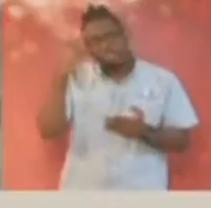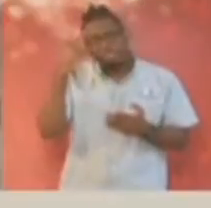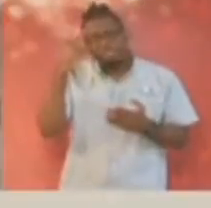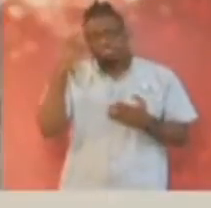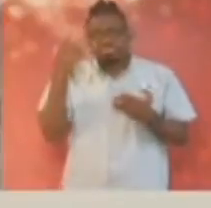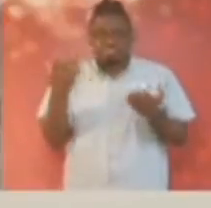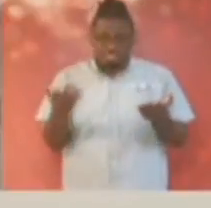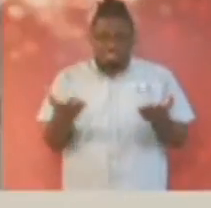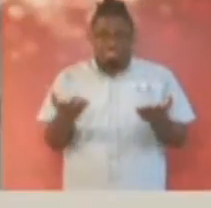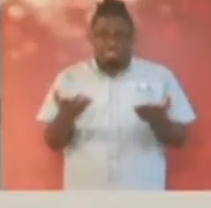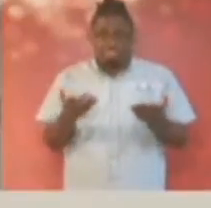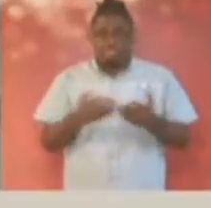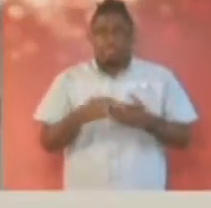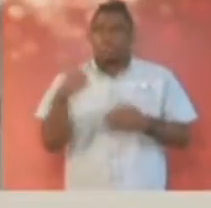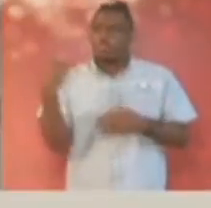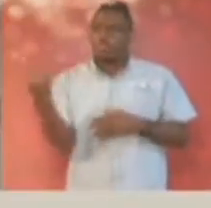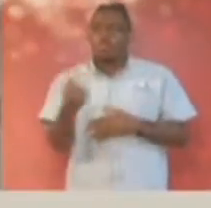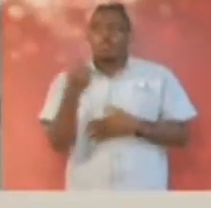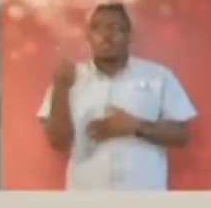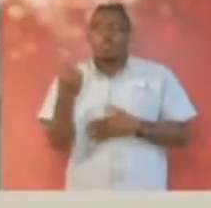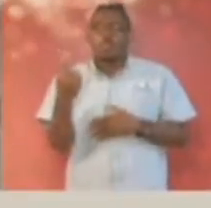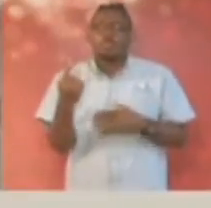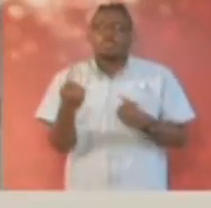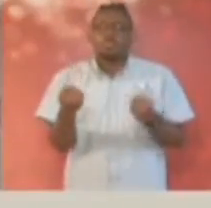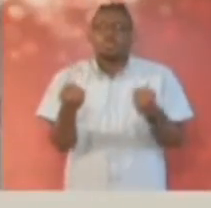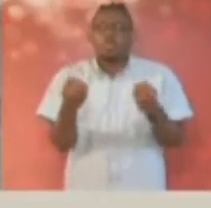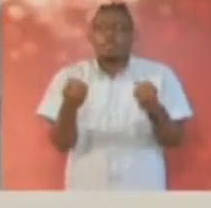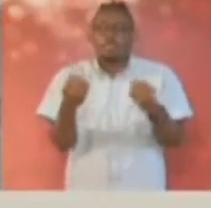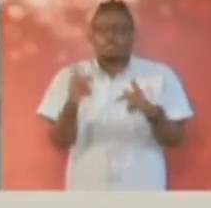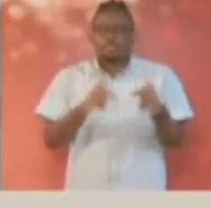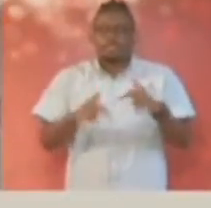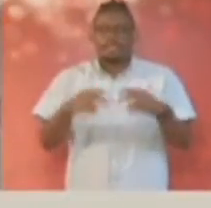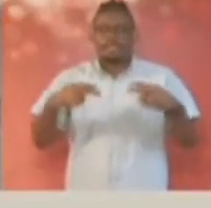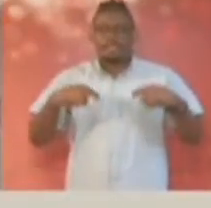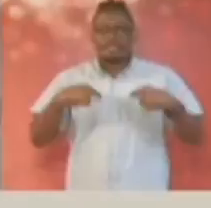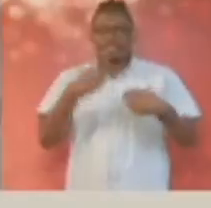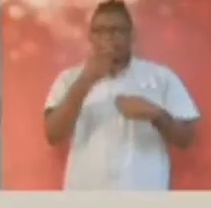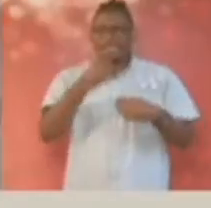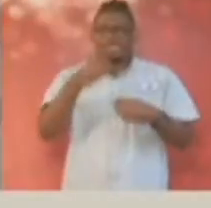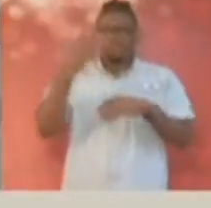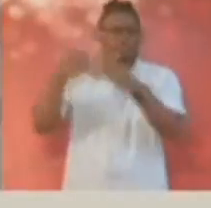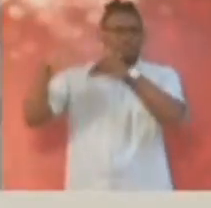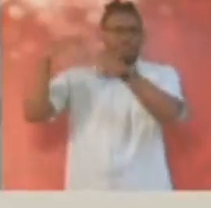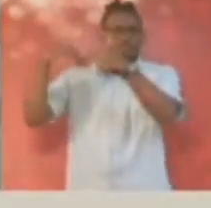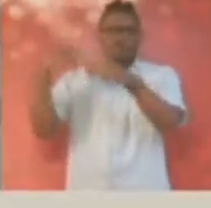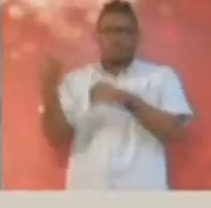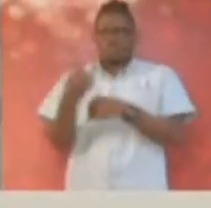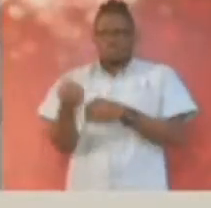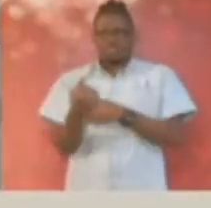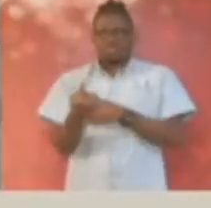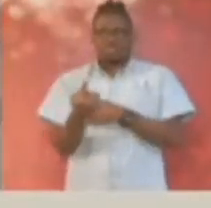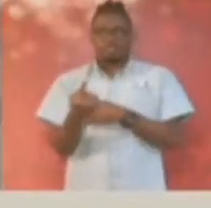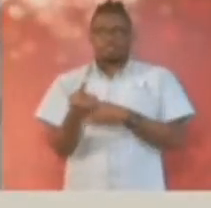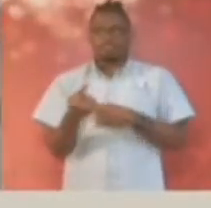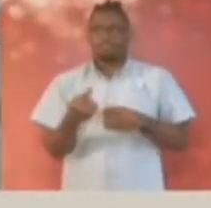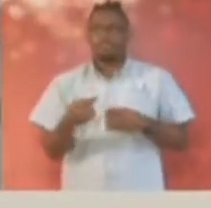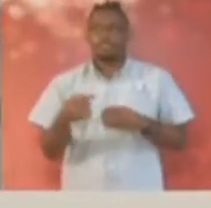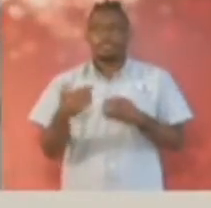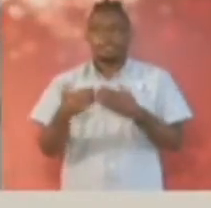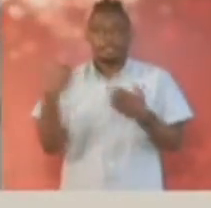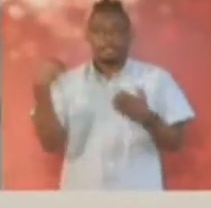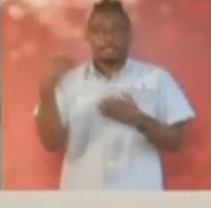was it this way all along over the years? In the 60s,